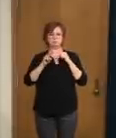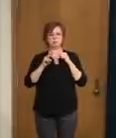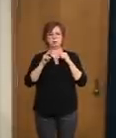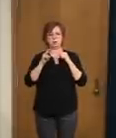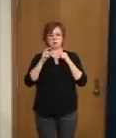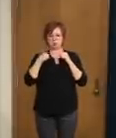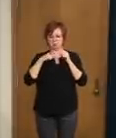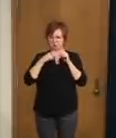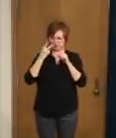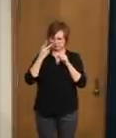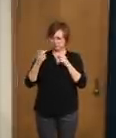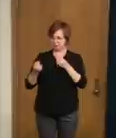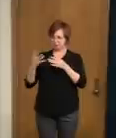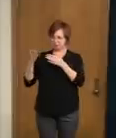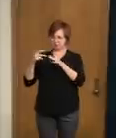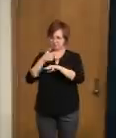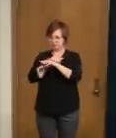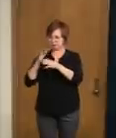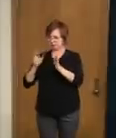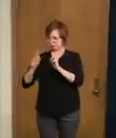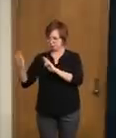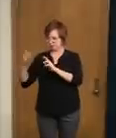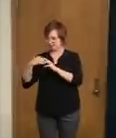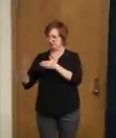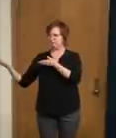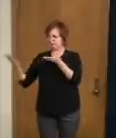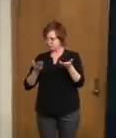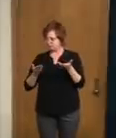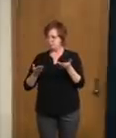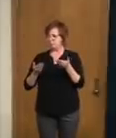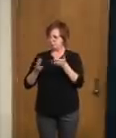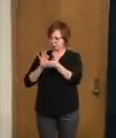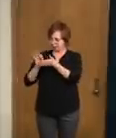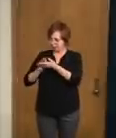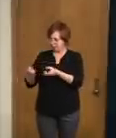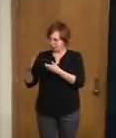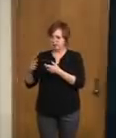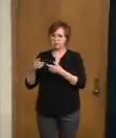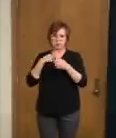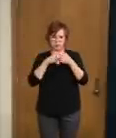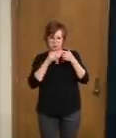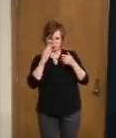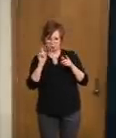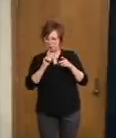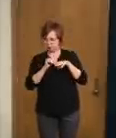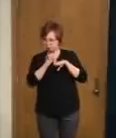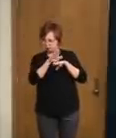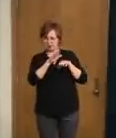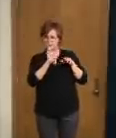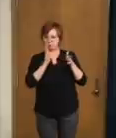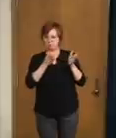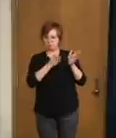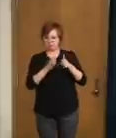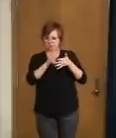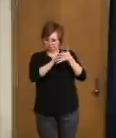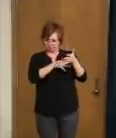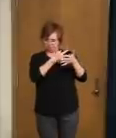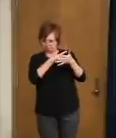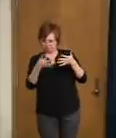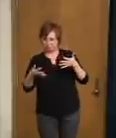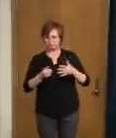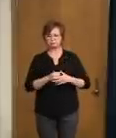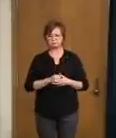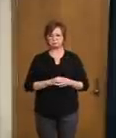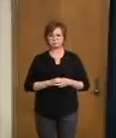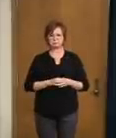will help us be more prepared for rapid distribution. And we know that a stable, predictable, and large